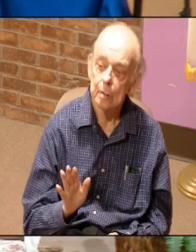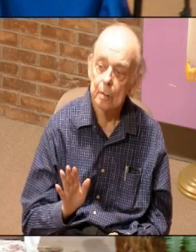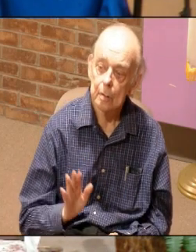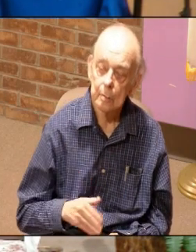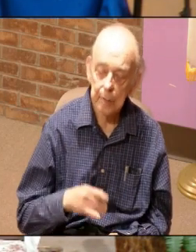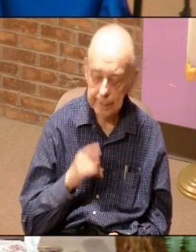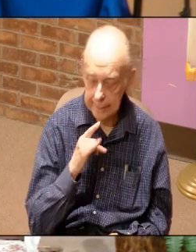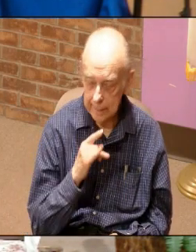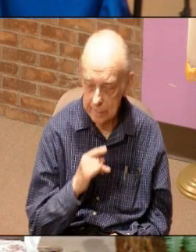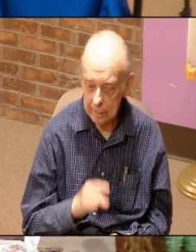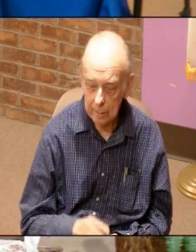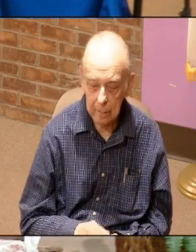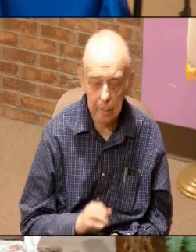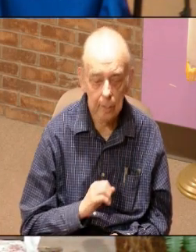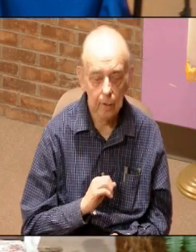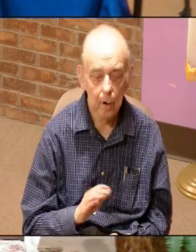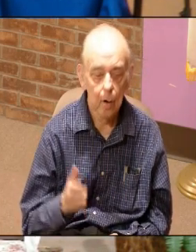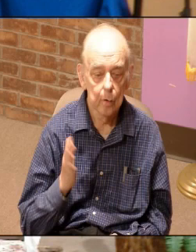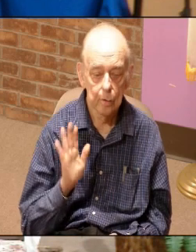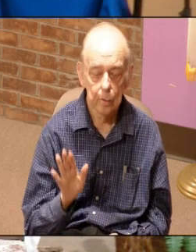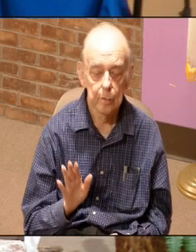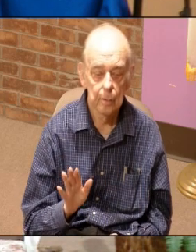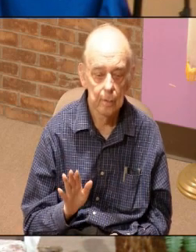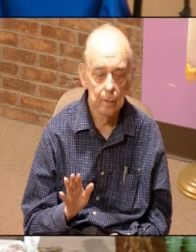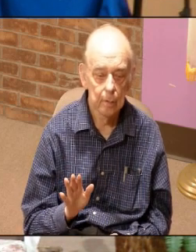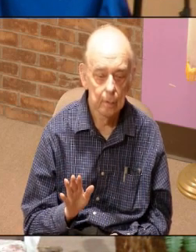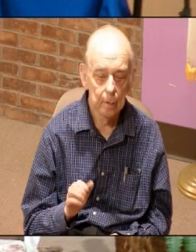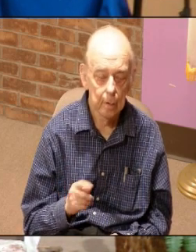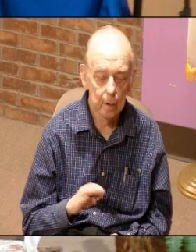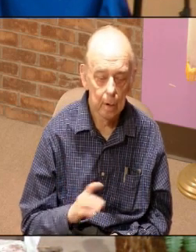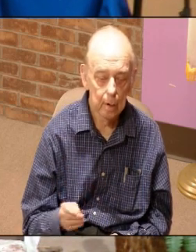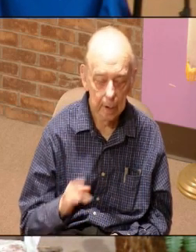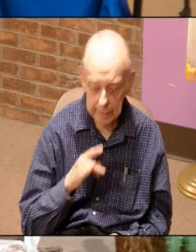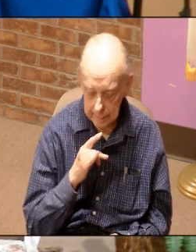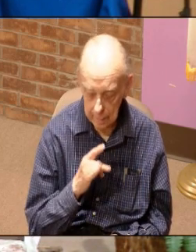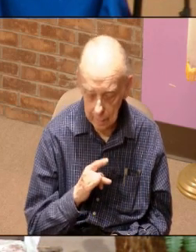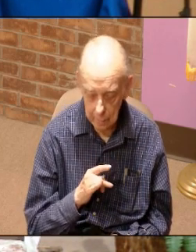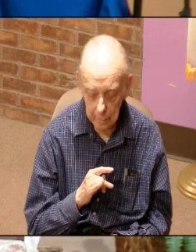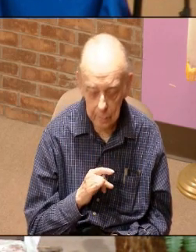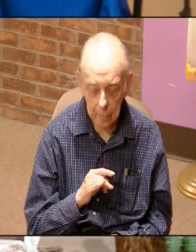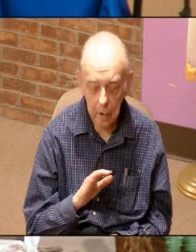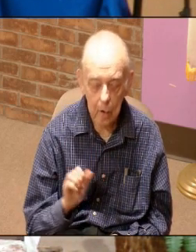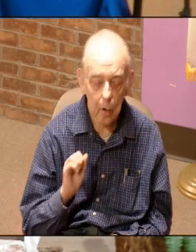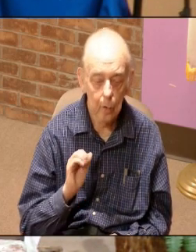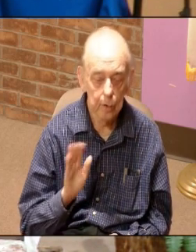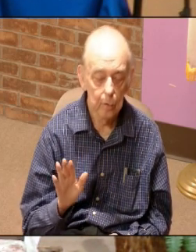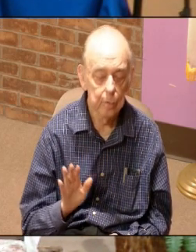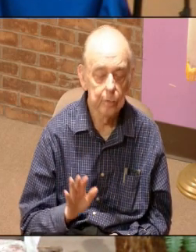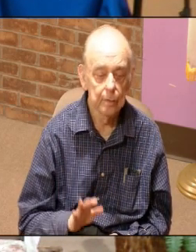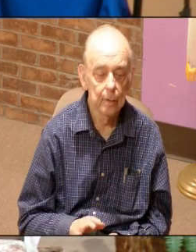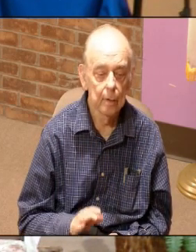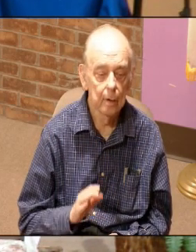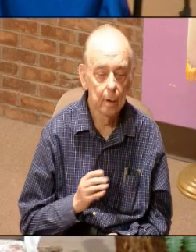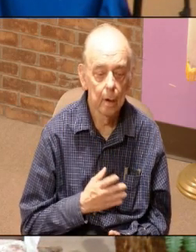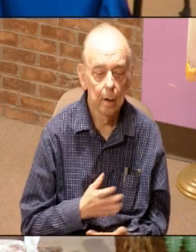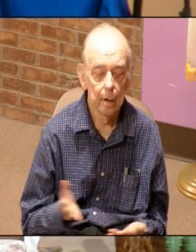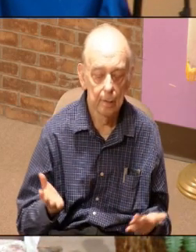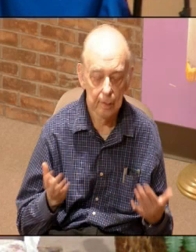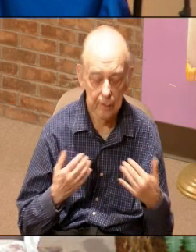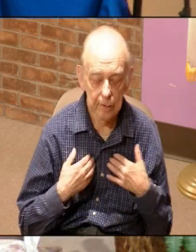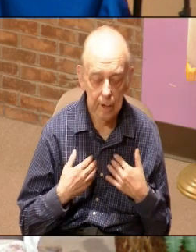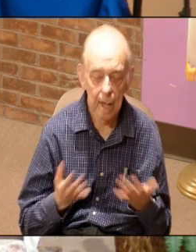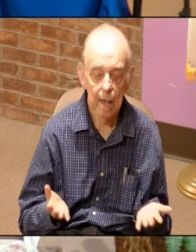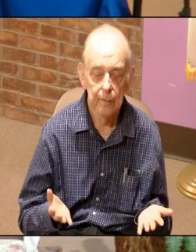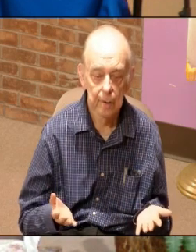kids they're all yours my grandkids they're all yours everything that I